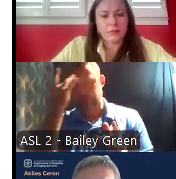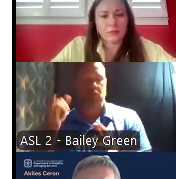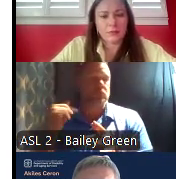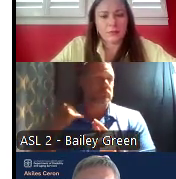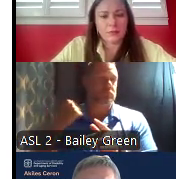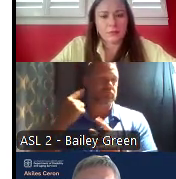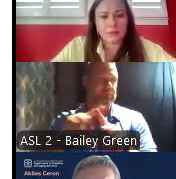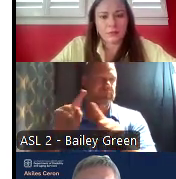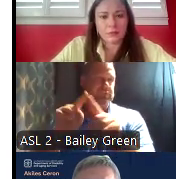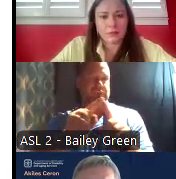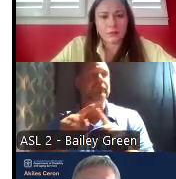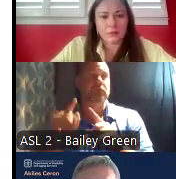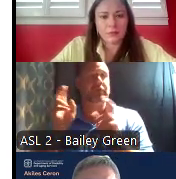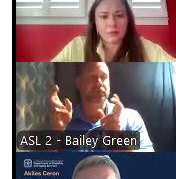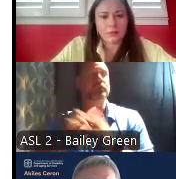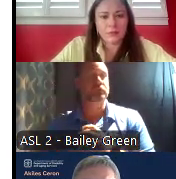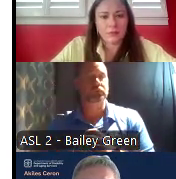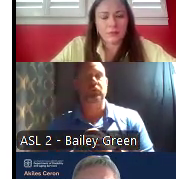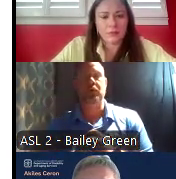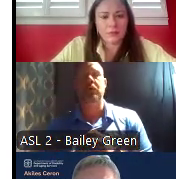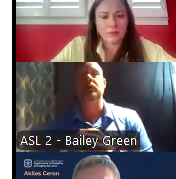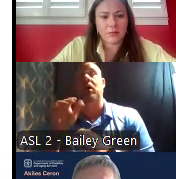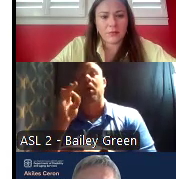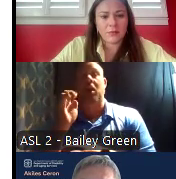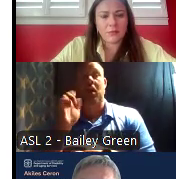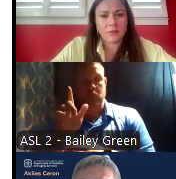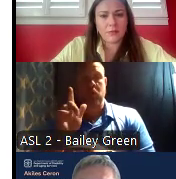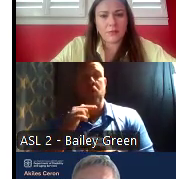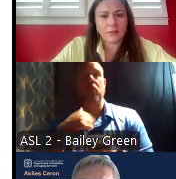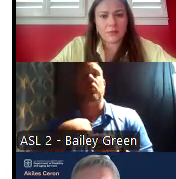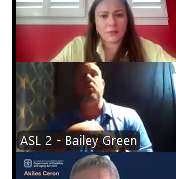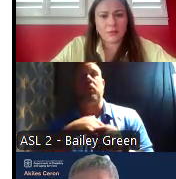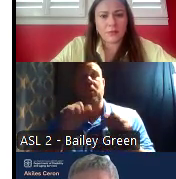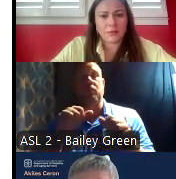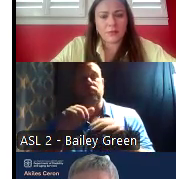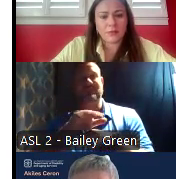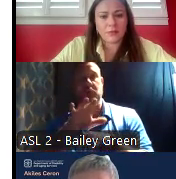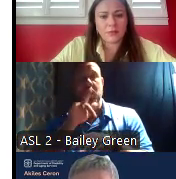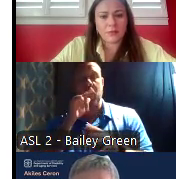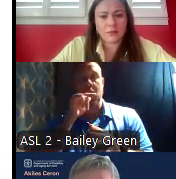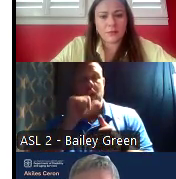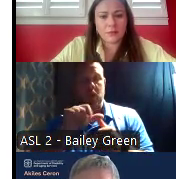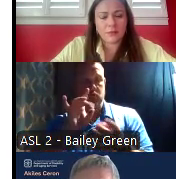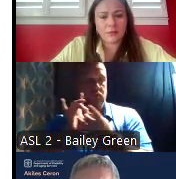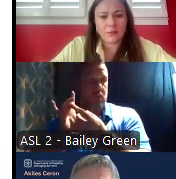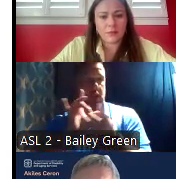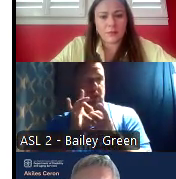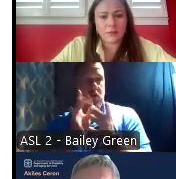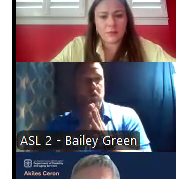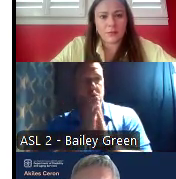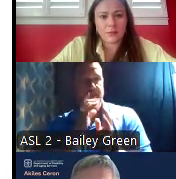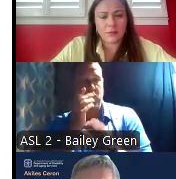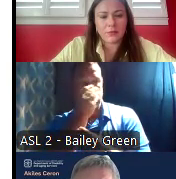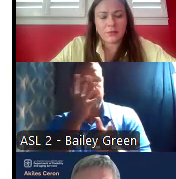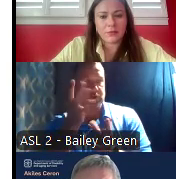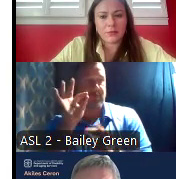In April, we were able to submit a letter that is related to a request for information from the